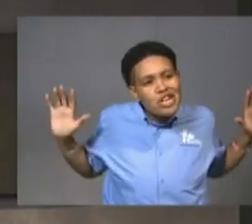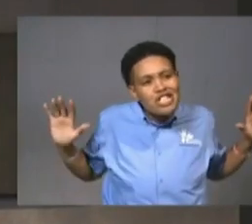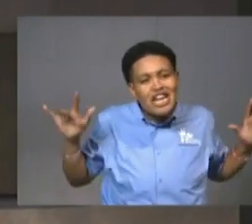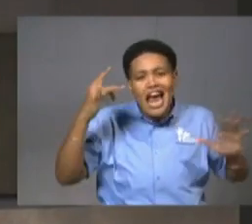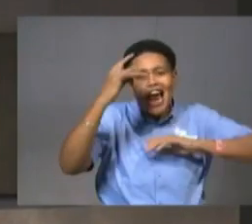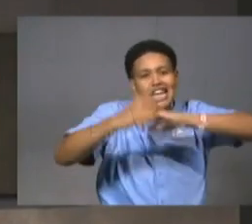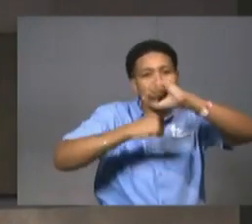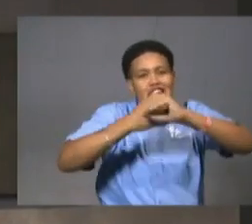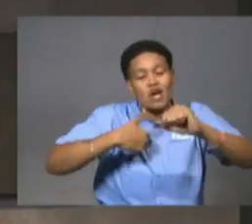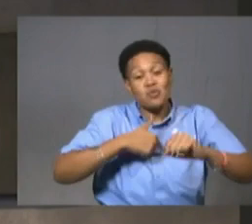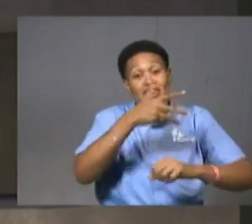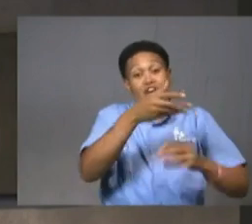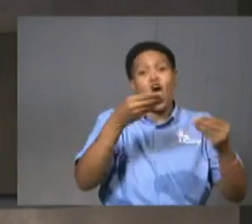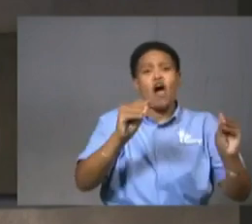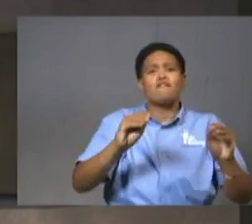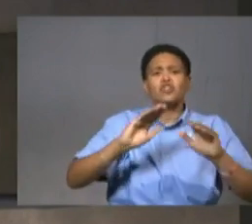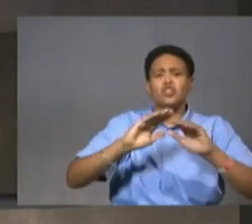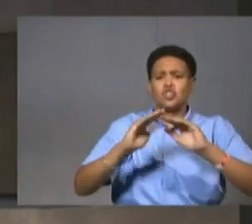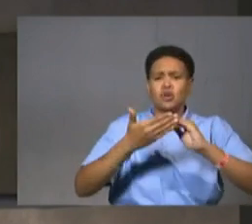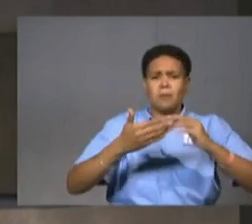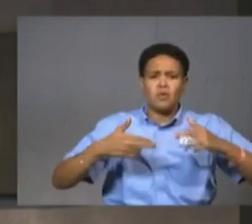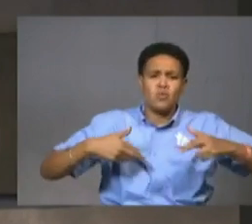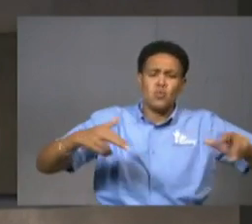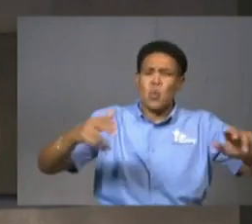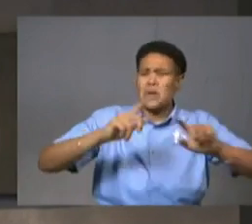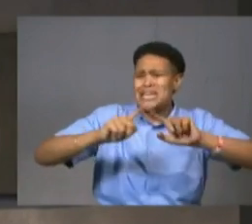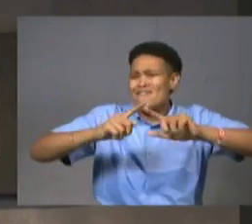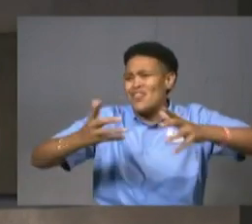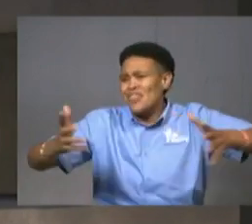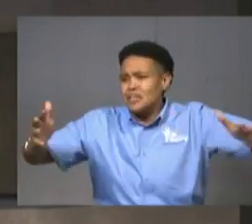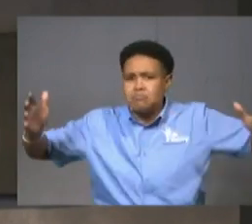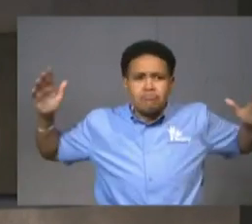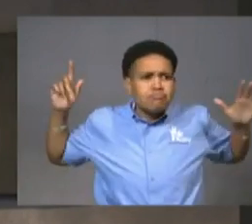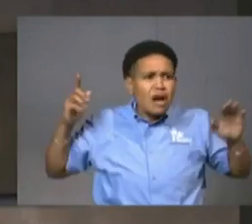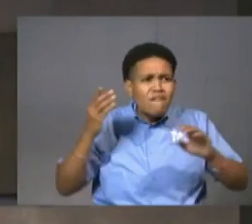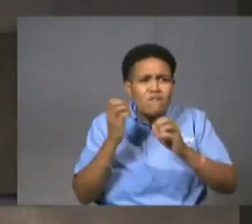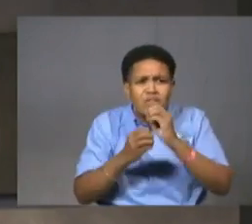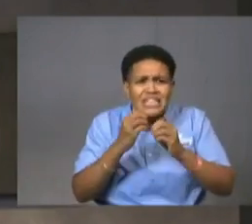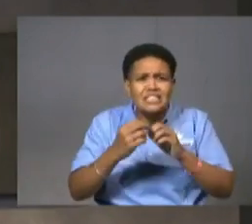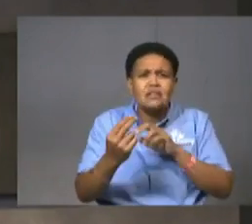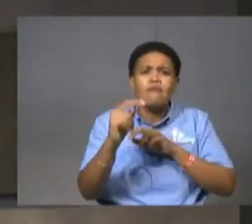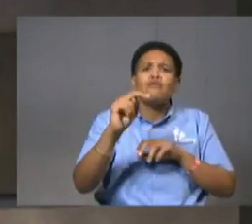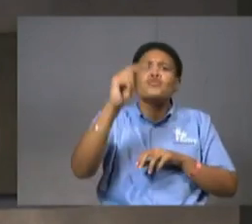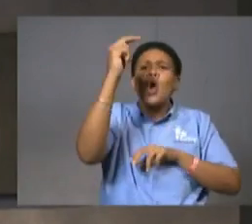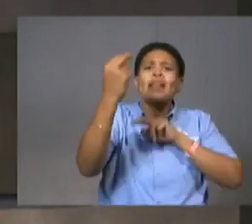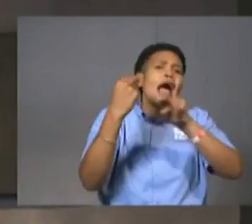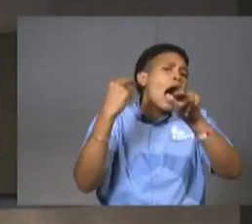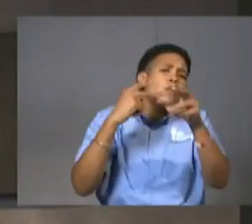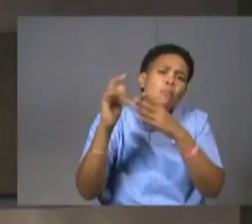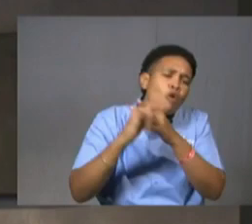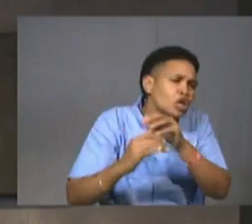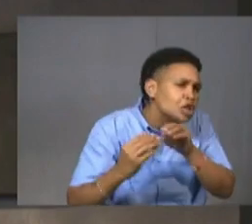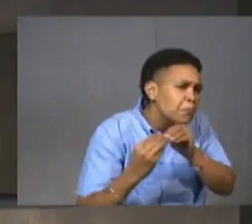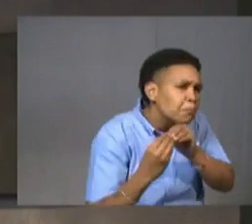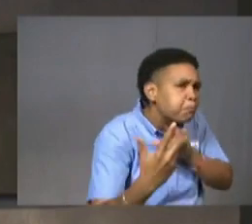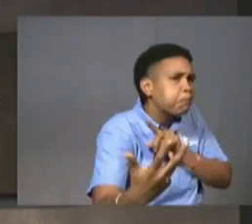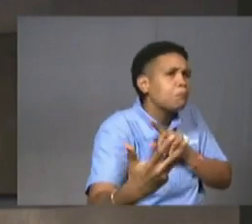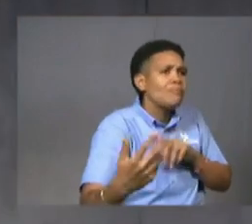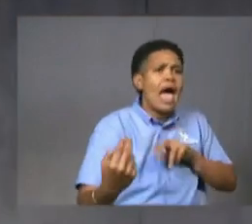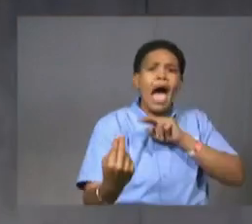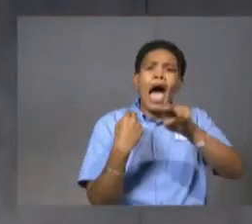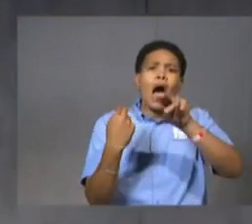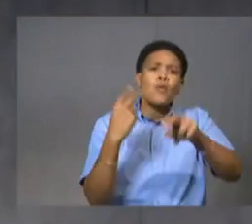office, Jamaica's infrastructure was built up. North Coast Highway Project, Highway